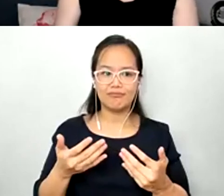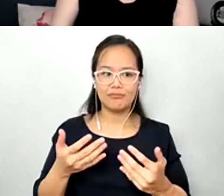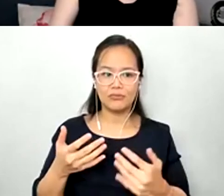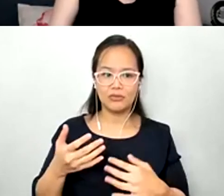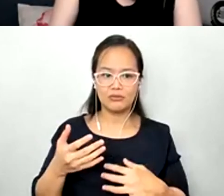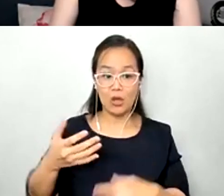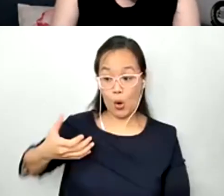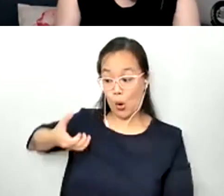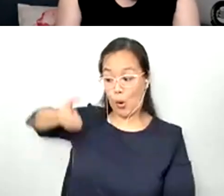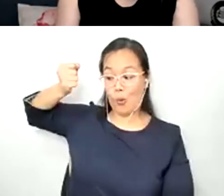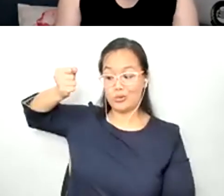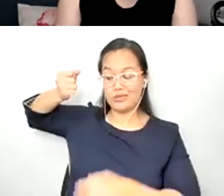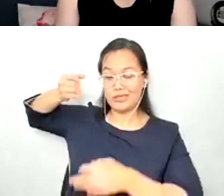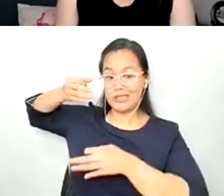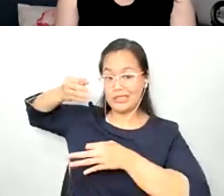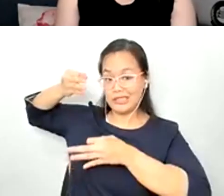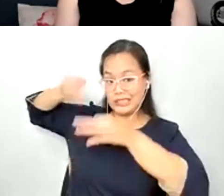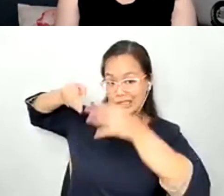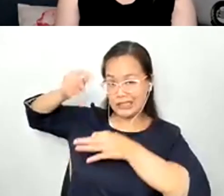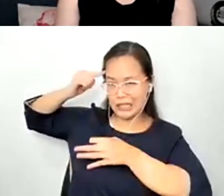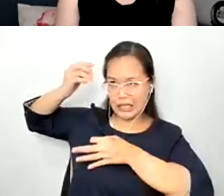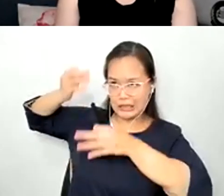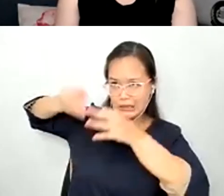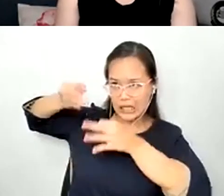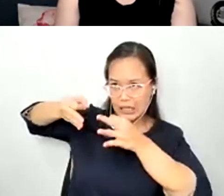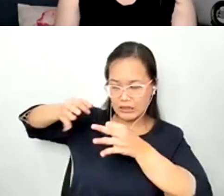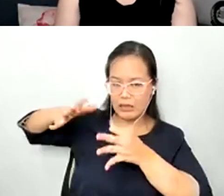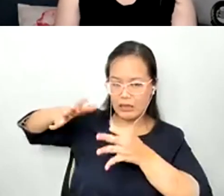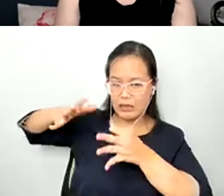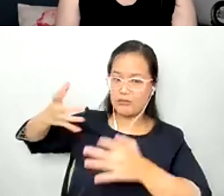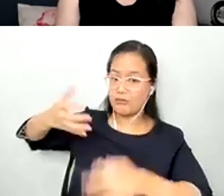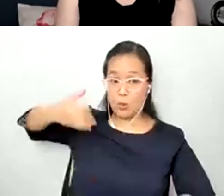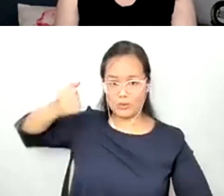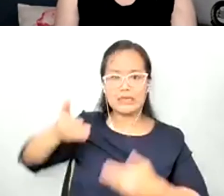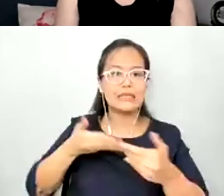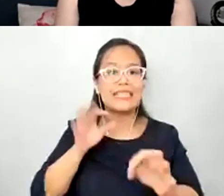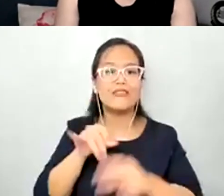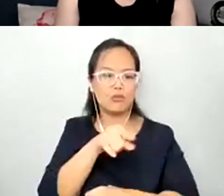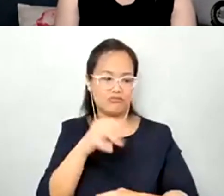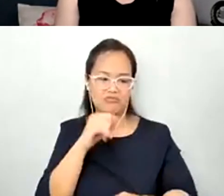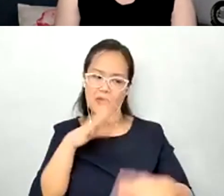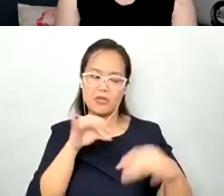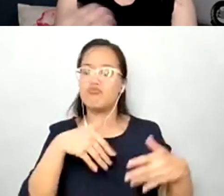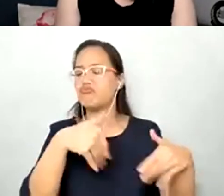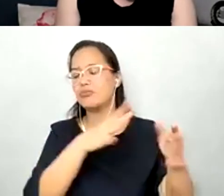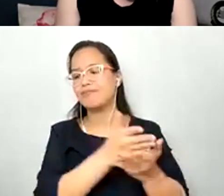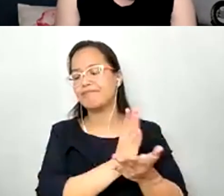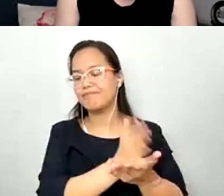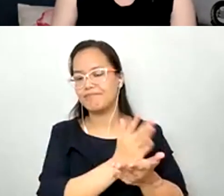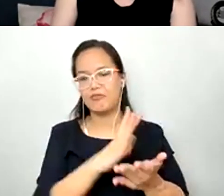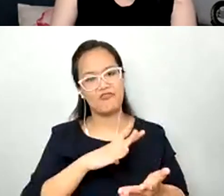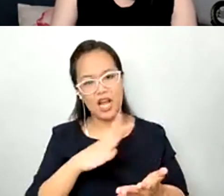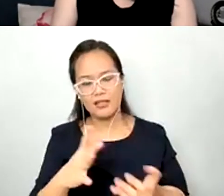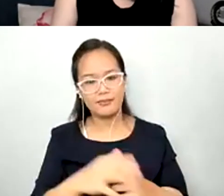know the person, diba? And I found myself in the past needing the help of